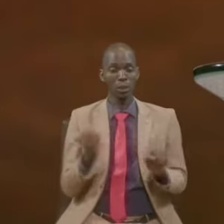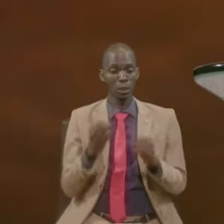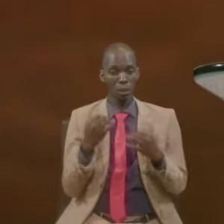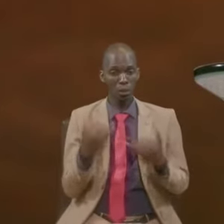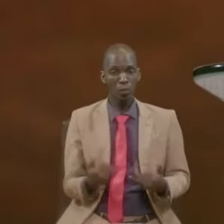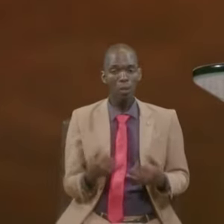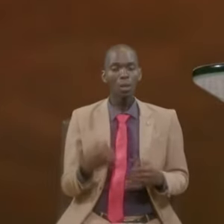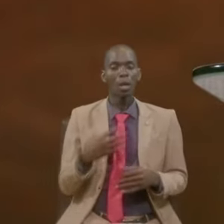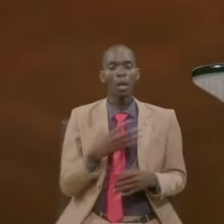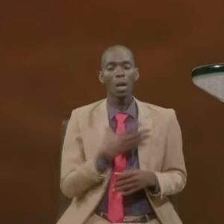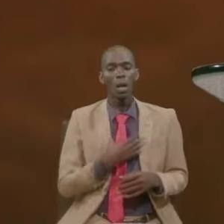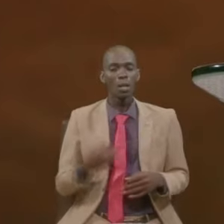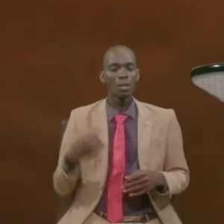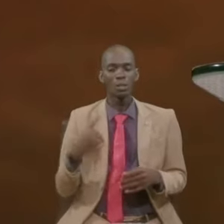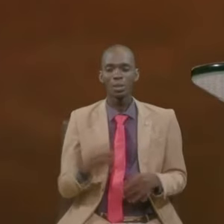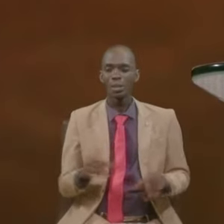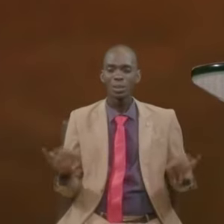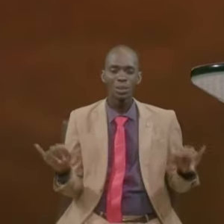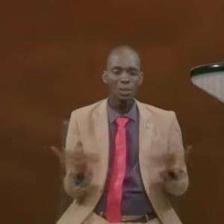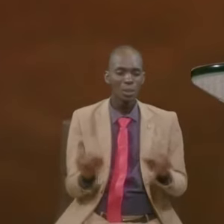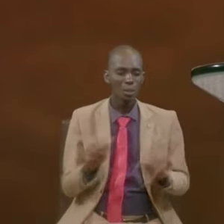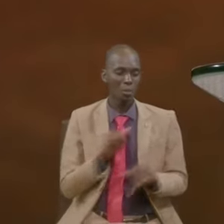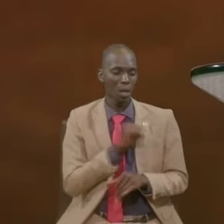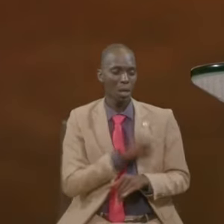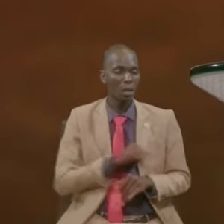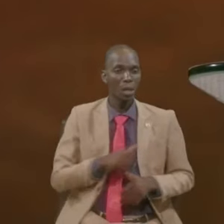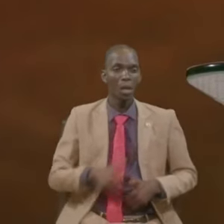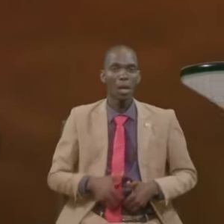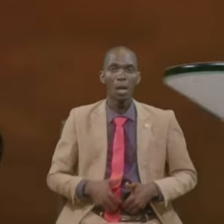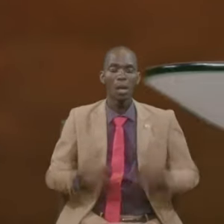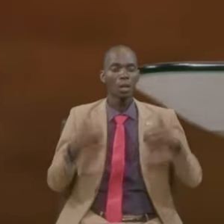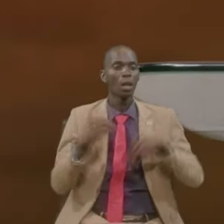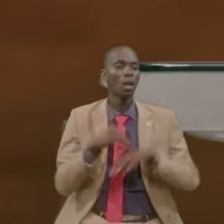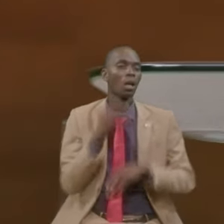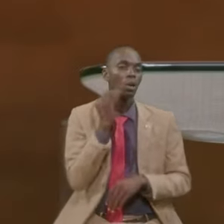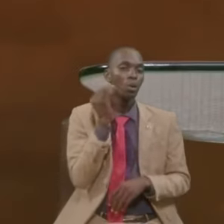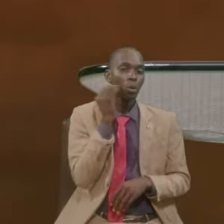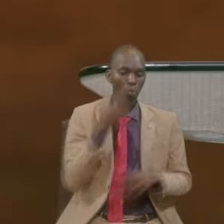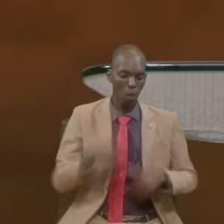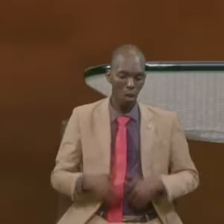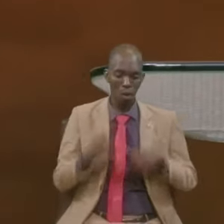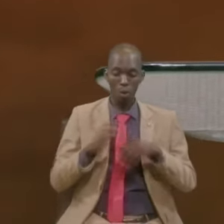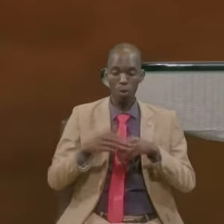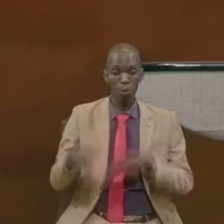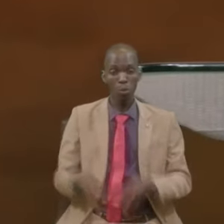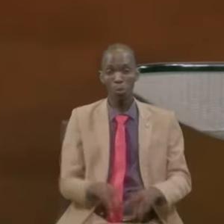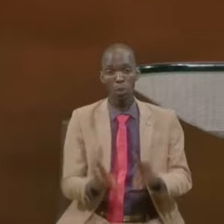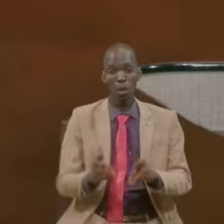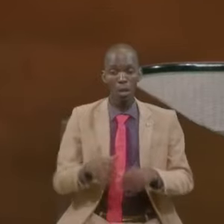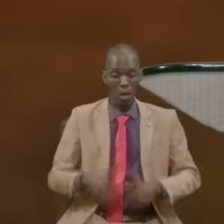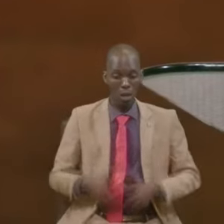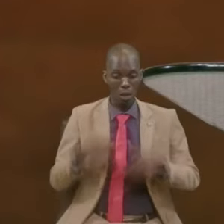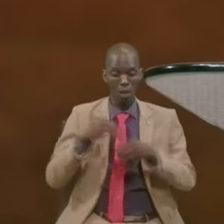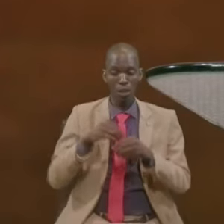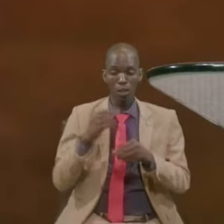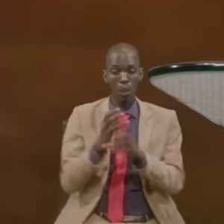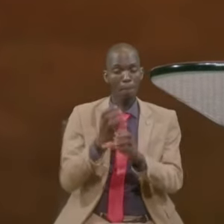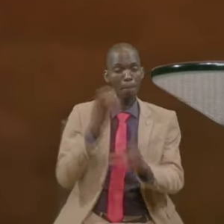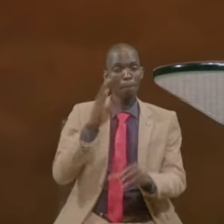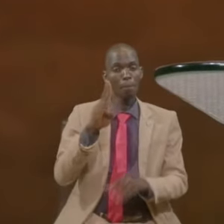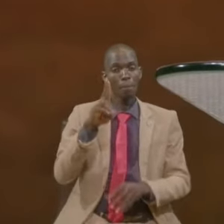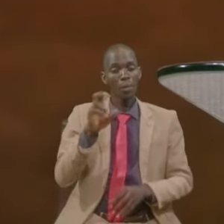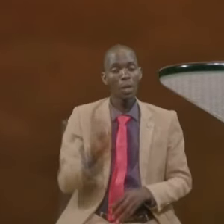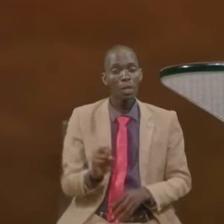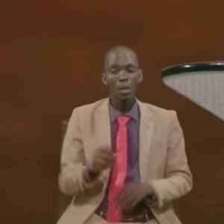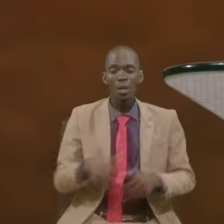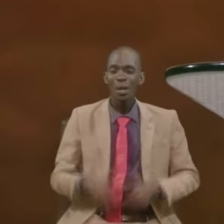the same attitude, anger in the home, anger on the road, anger in the boss,